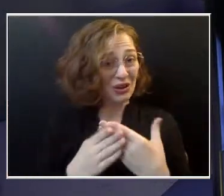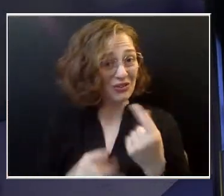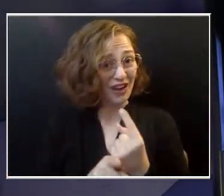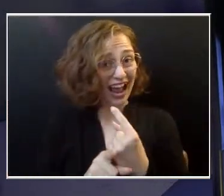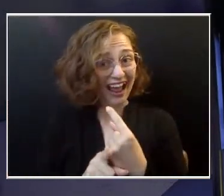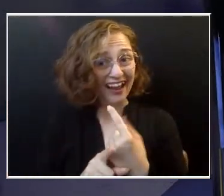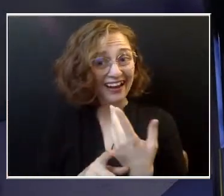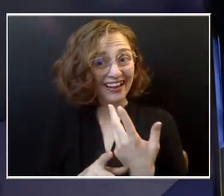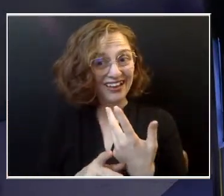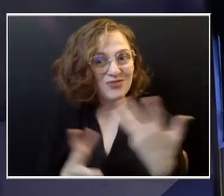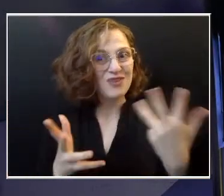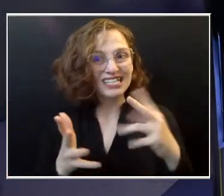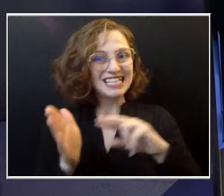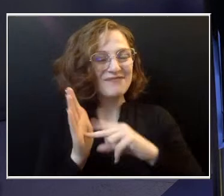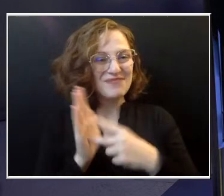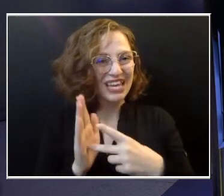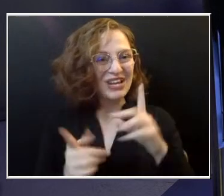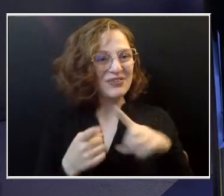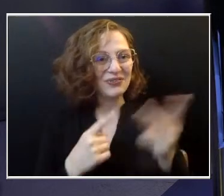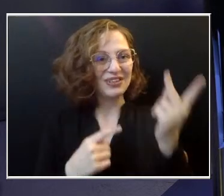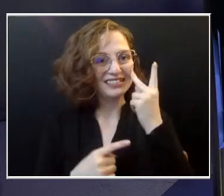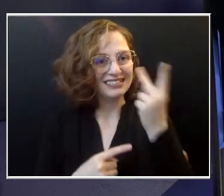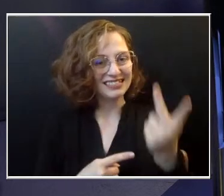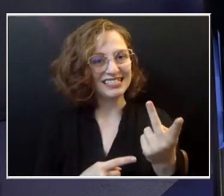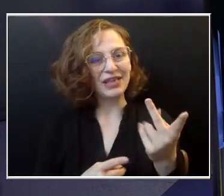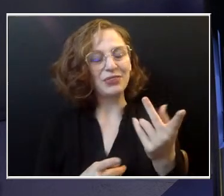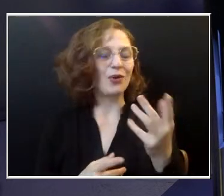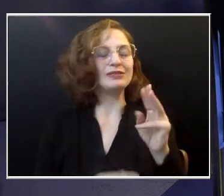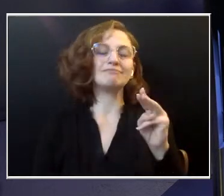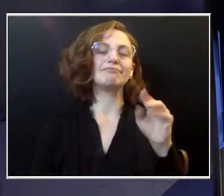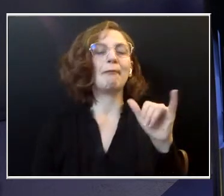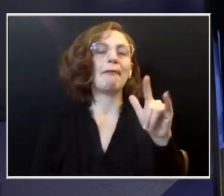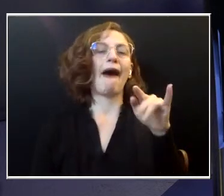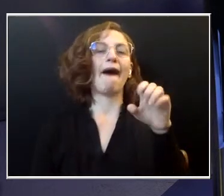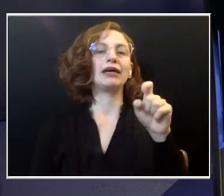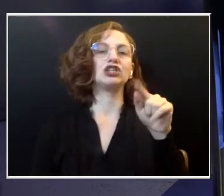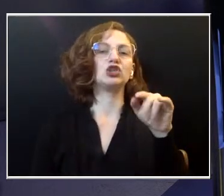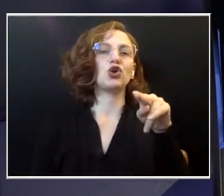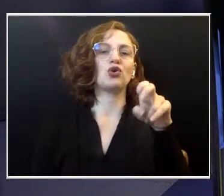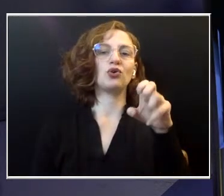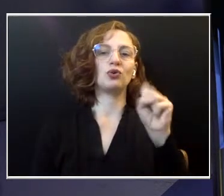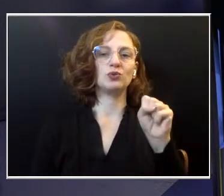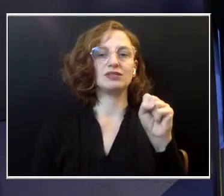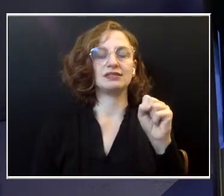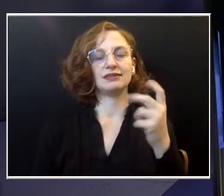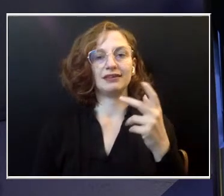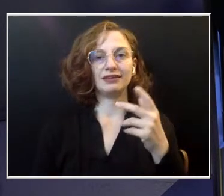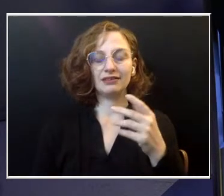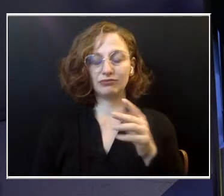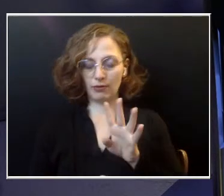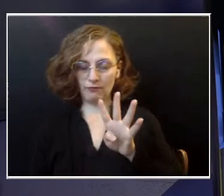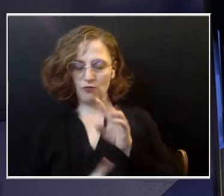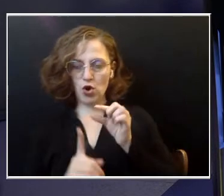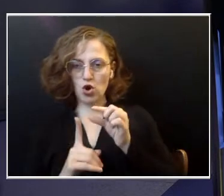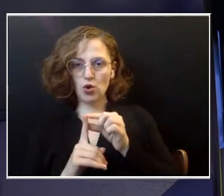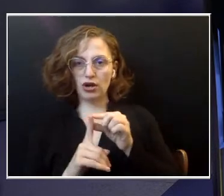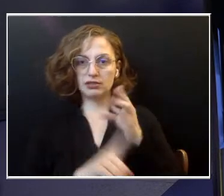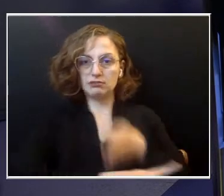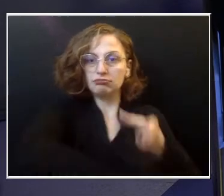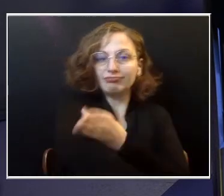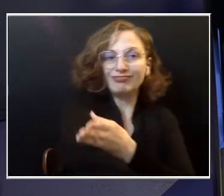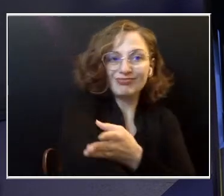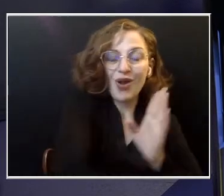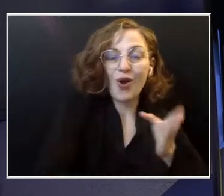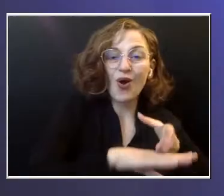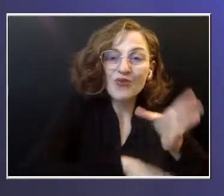little milestones, docs, when you, from 4 words to, over 40 words, that's big strides. Yeah, it just